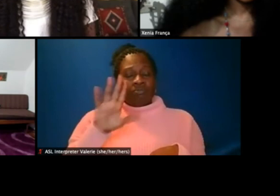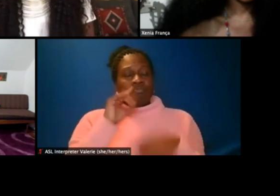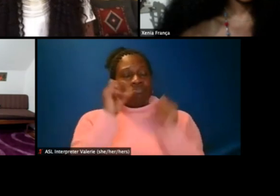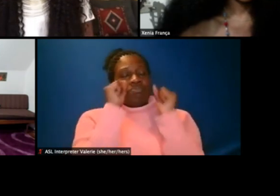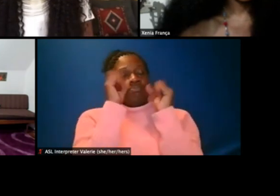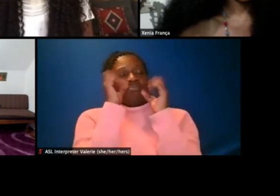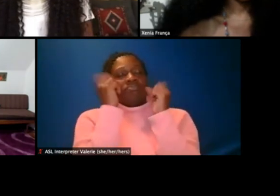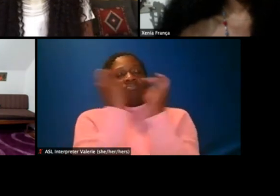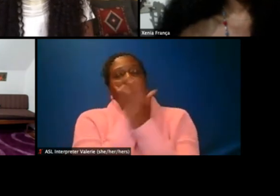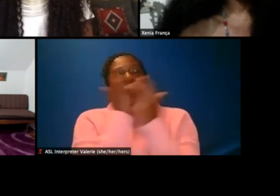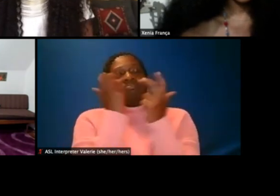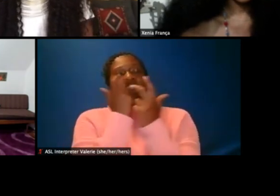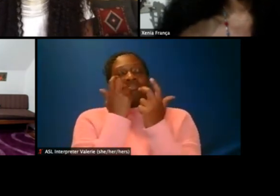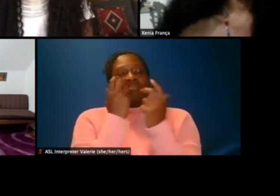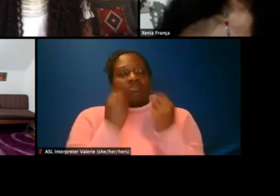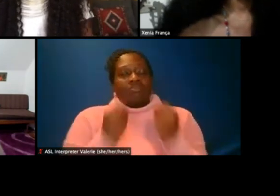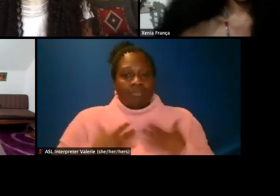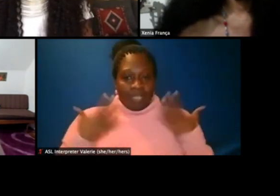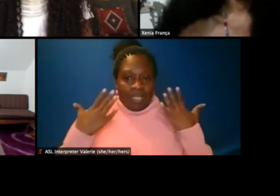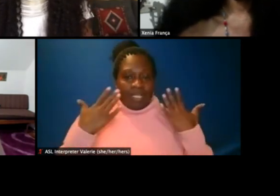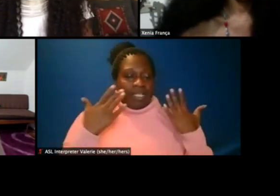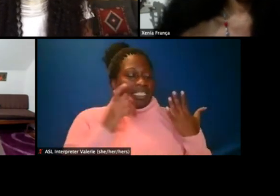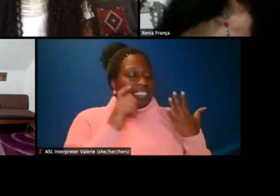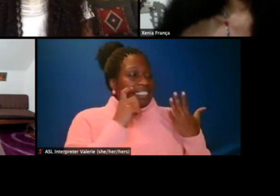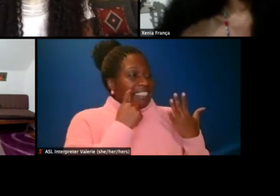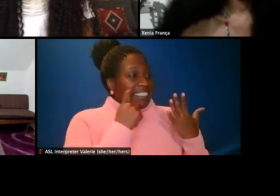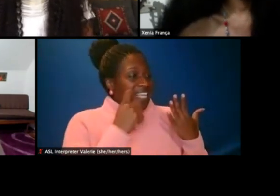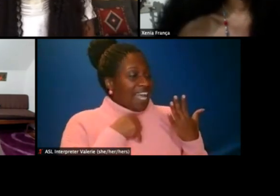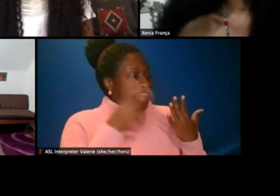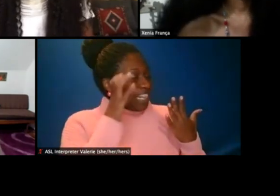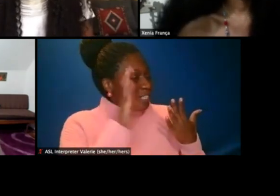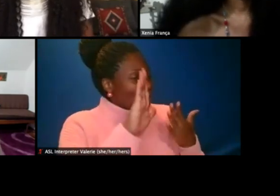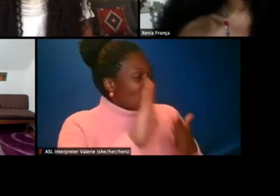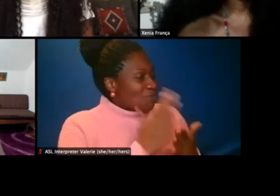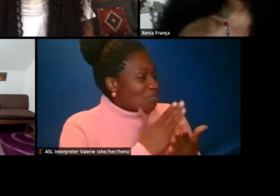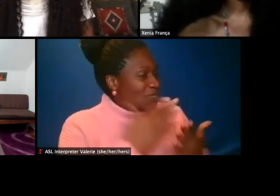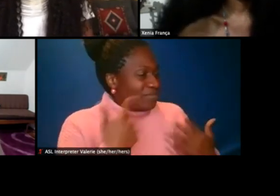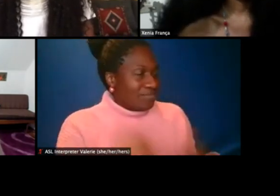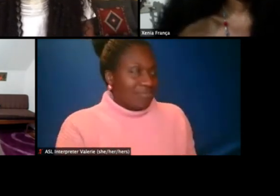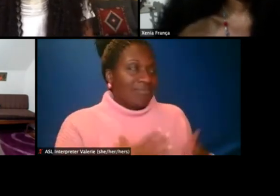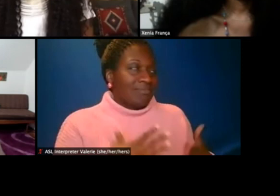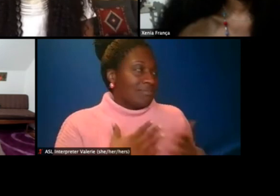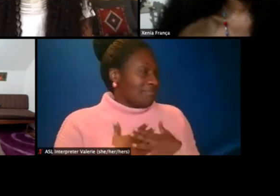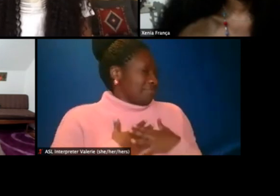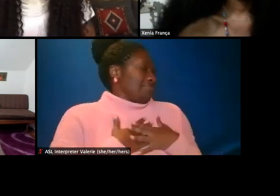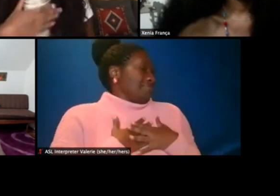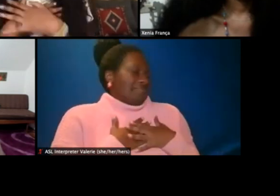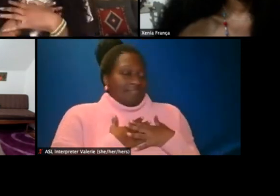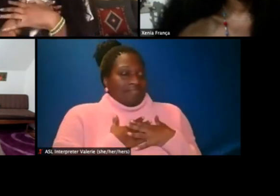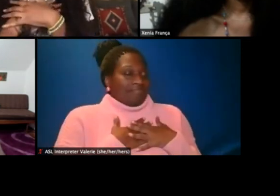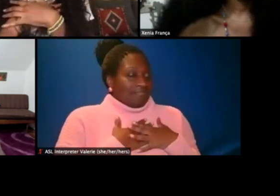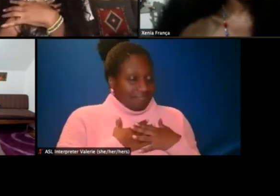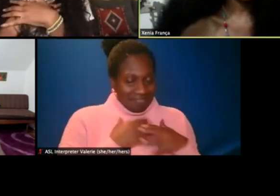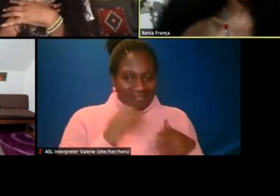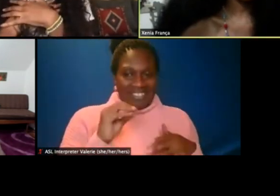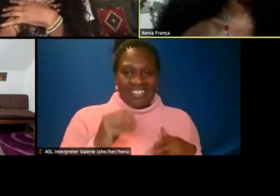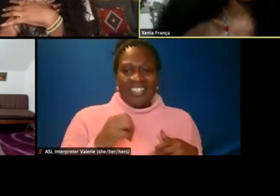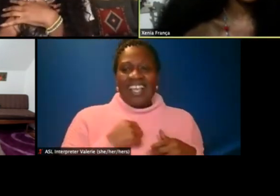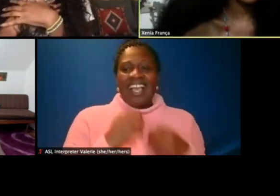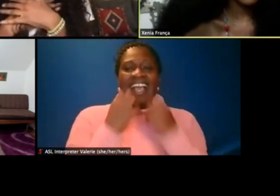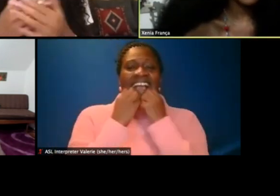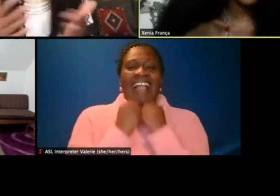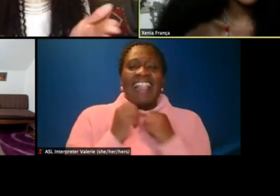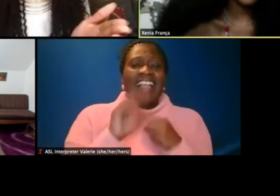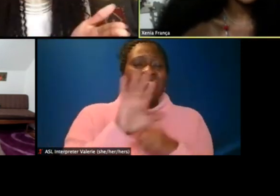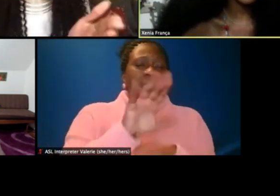incredibly healing. And Xênia, I listen to your music and it's just everything. So I love